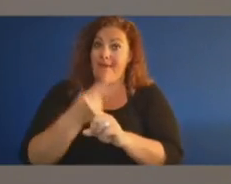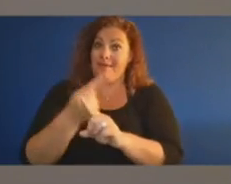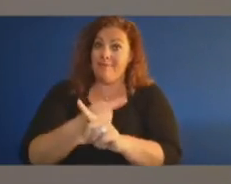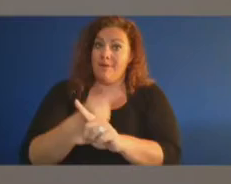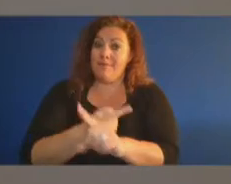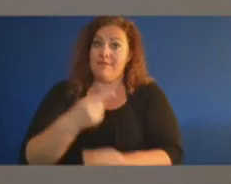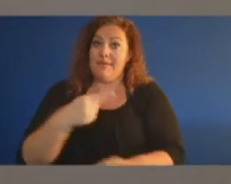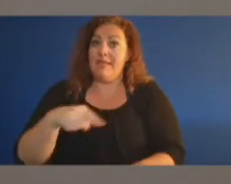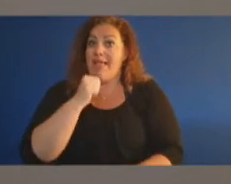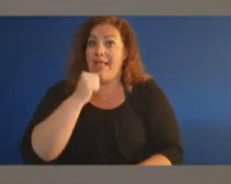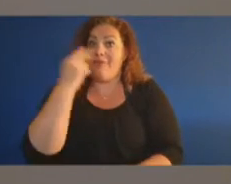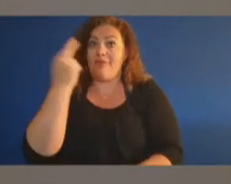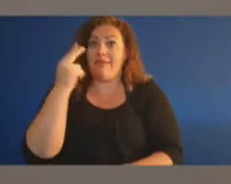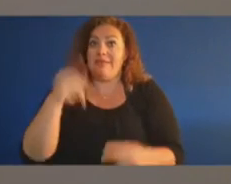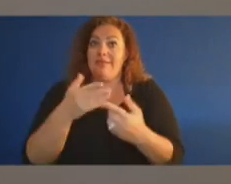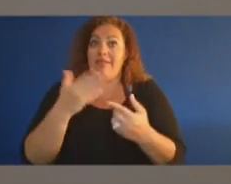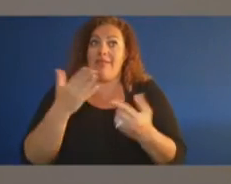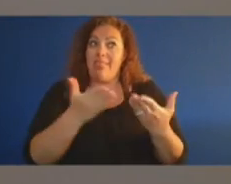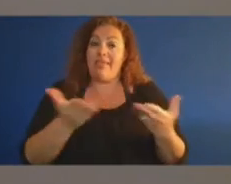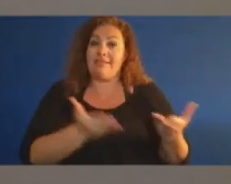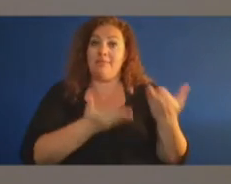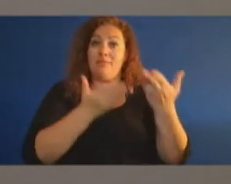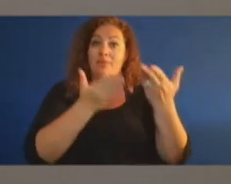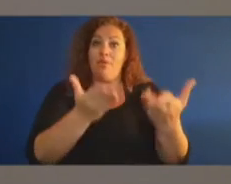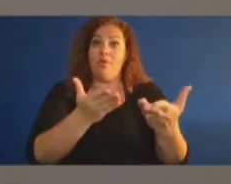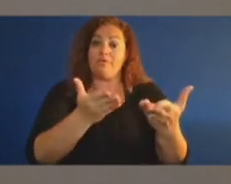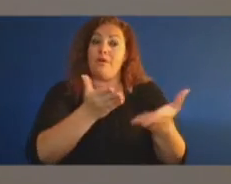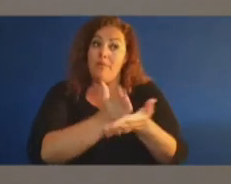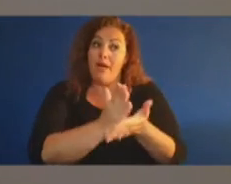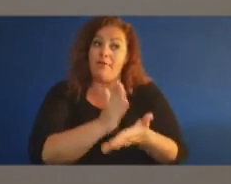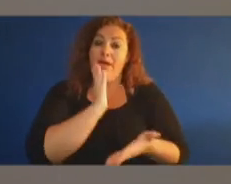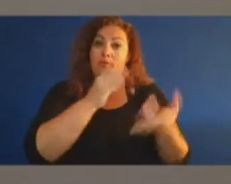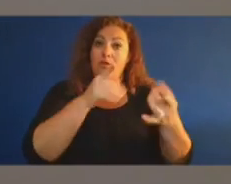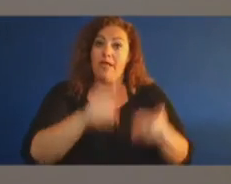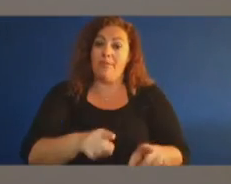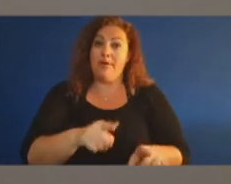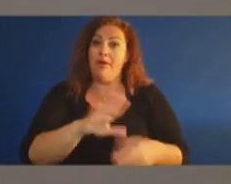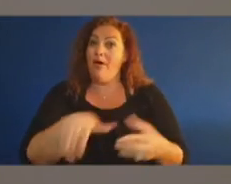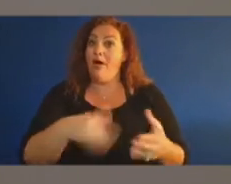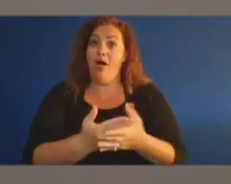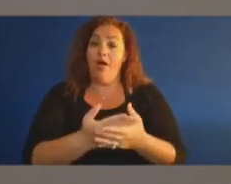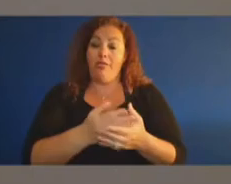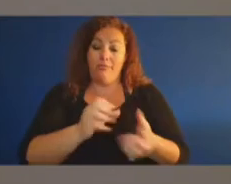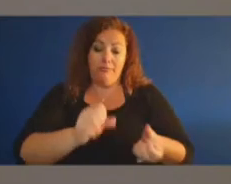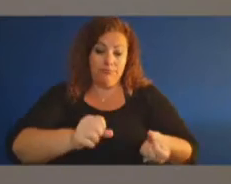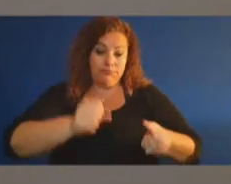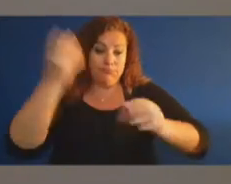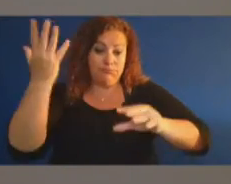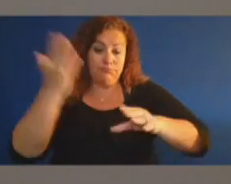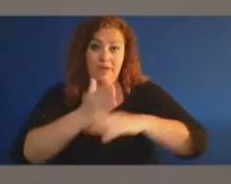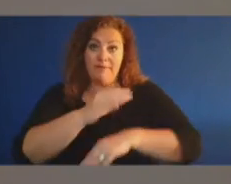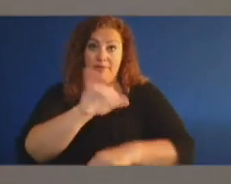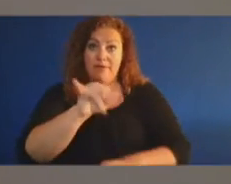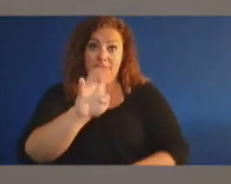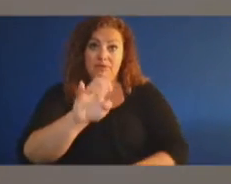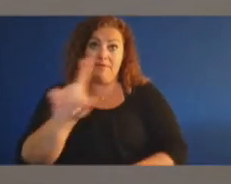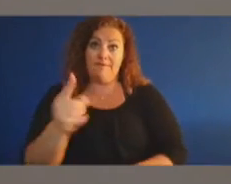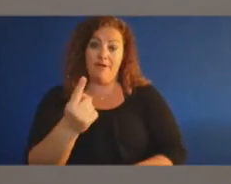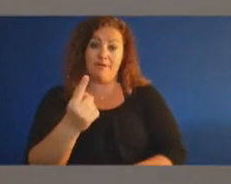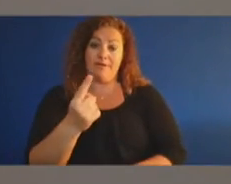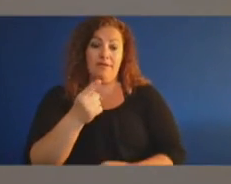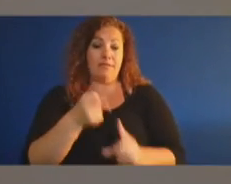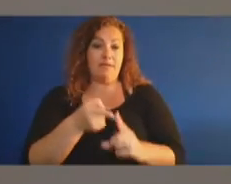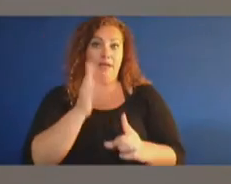until the things are proposed that are byright and going to happen and all hell is going to break loose after June 1st I mean it then all the sudden this